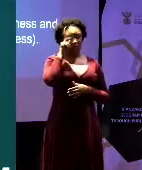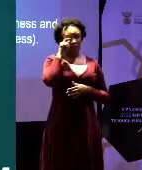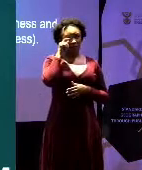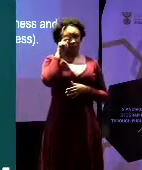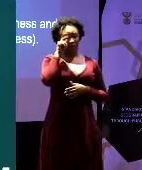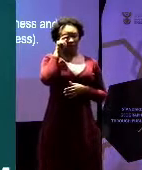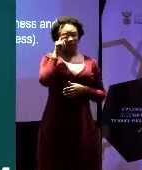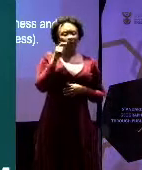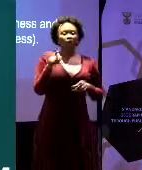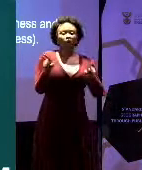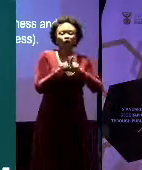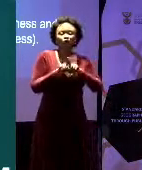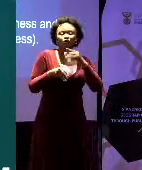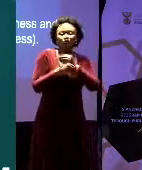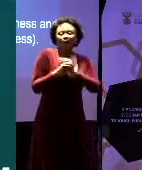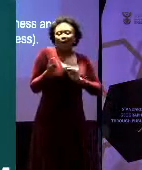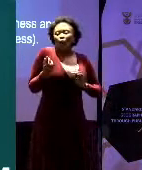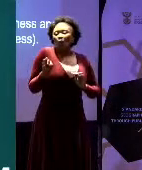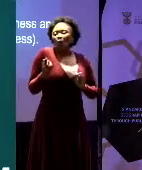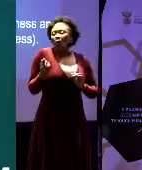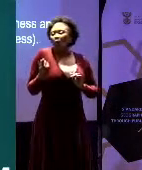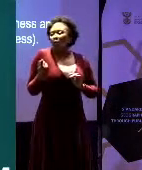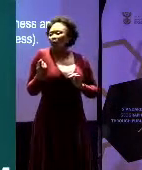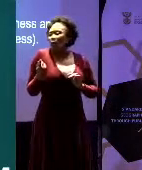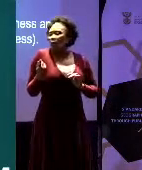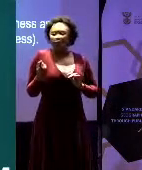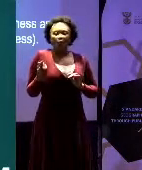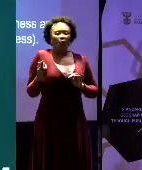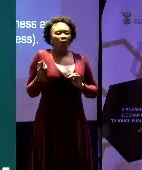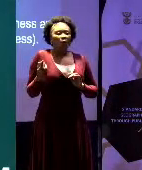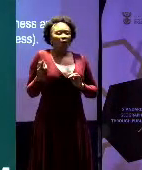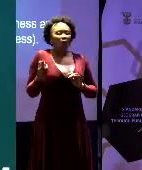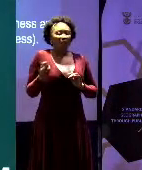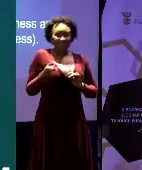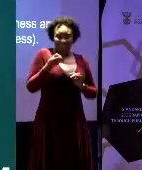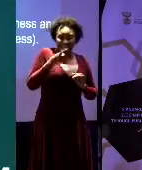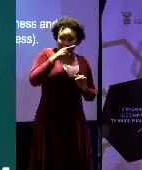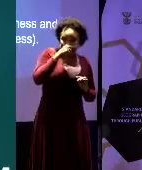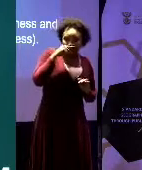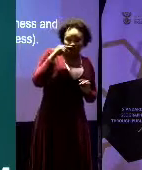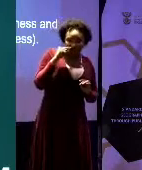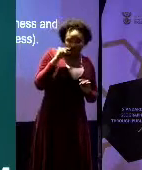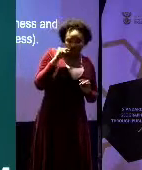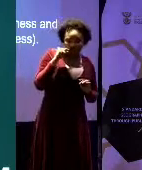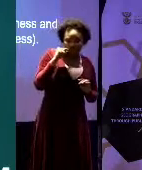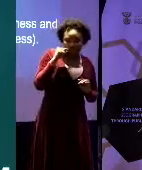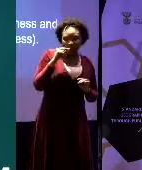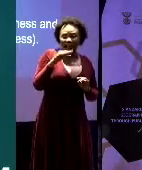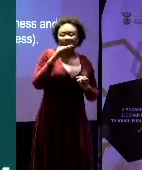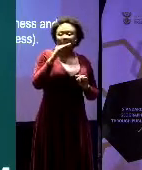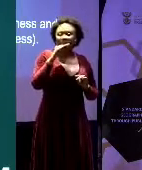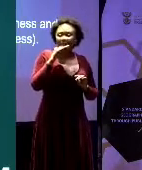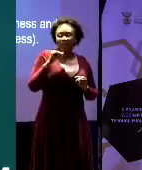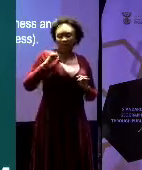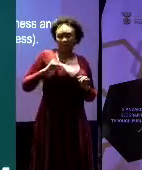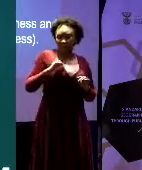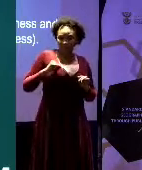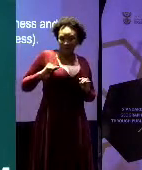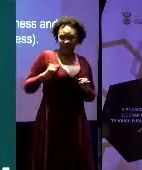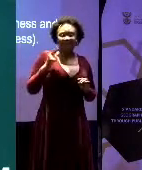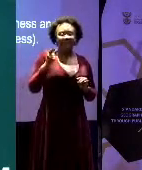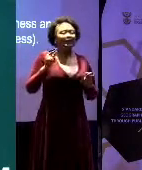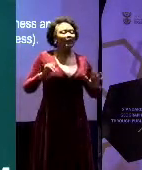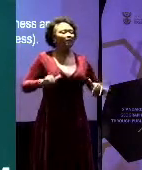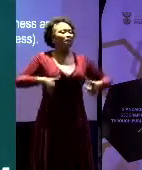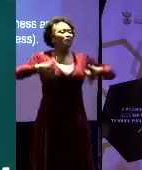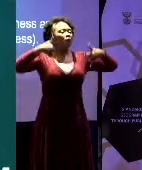And just to add one more thing on this one, because of this name, the Drakenstein Municipality won a Cultural Affairs Award,